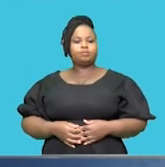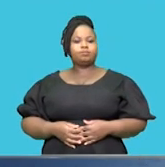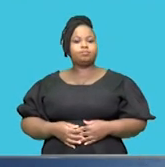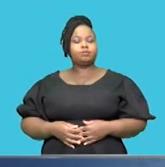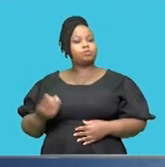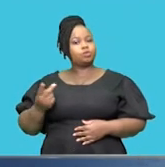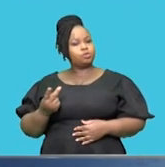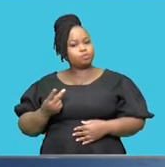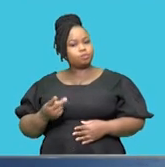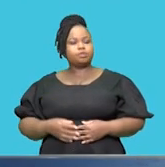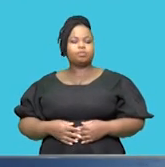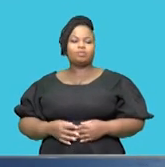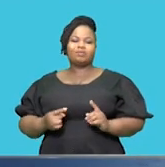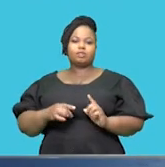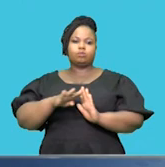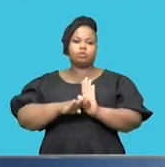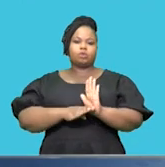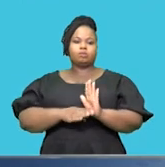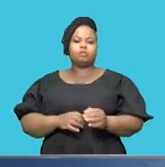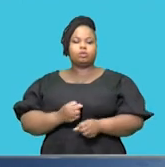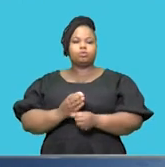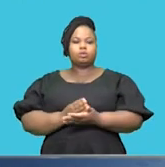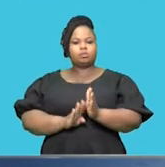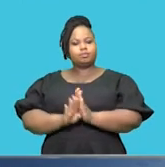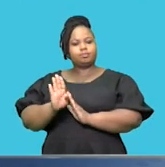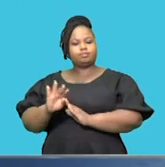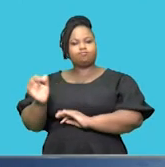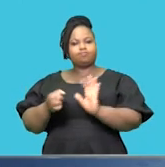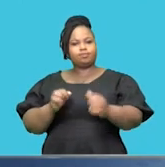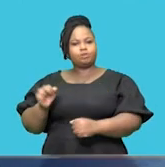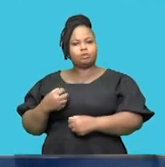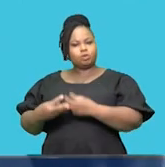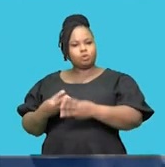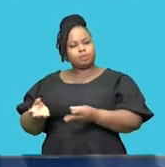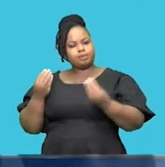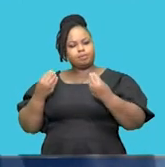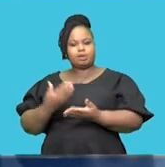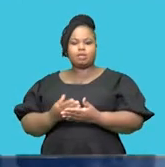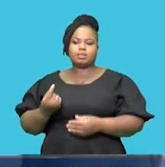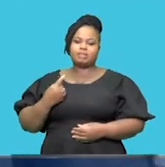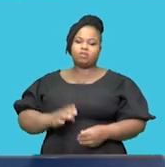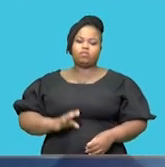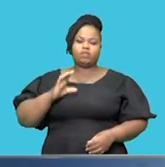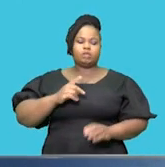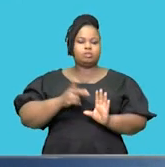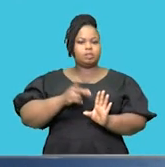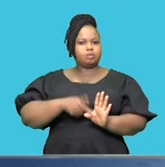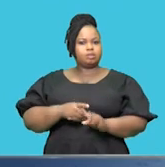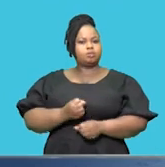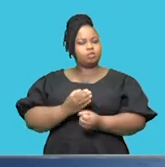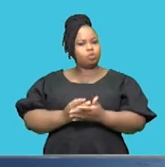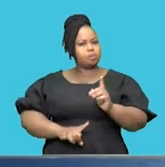Fundamentally, this program is geared towards improving the employability and self-confidence of participants, making them